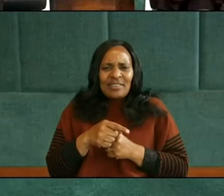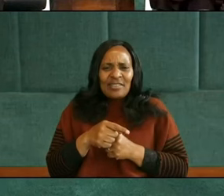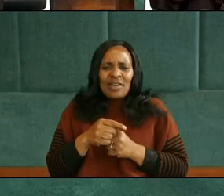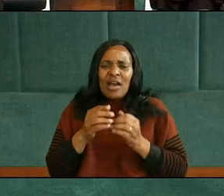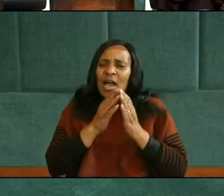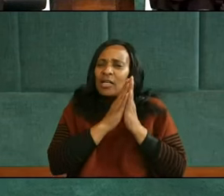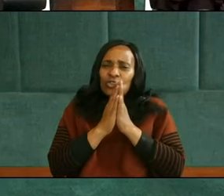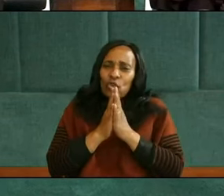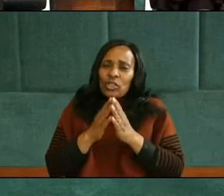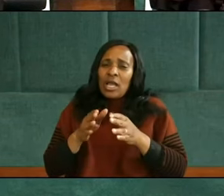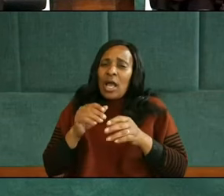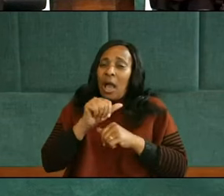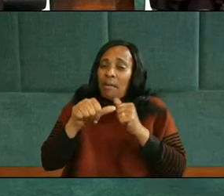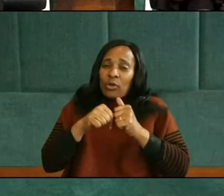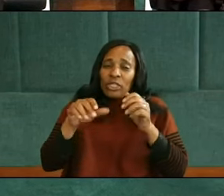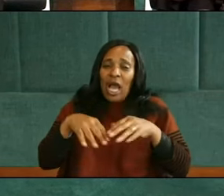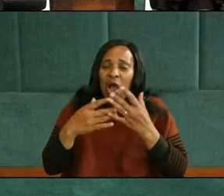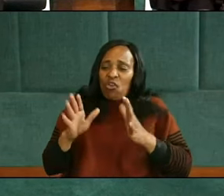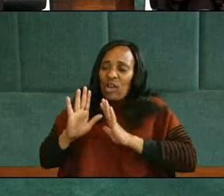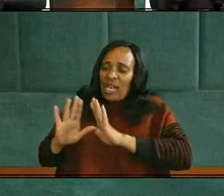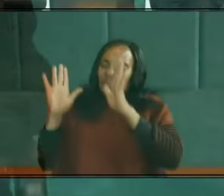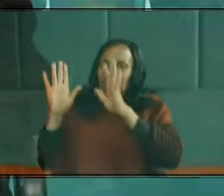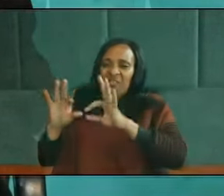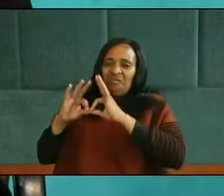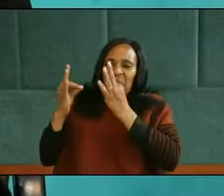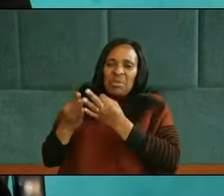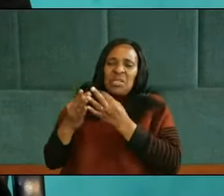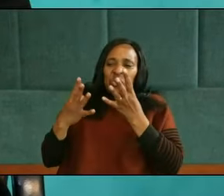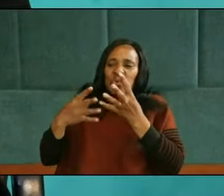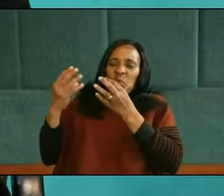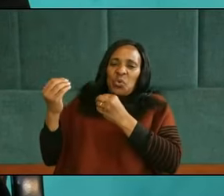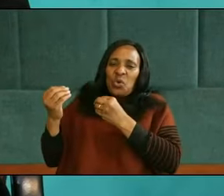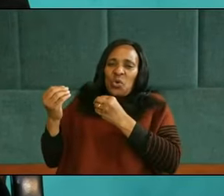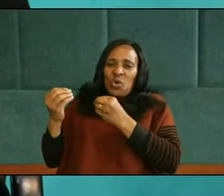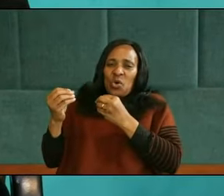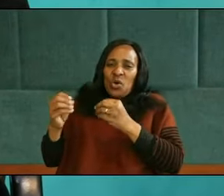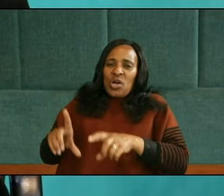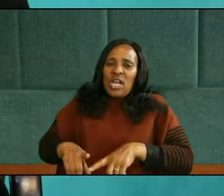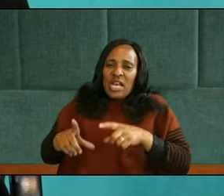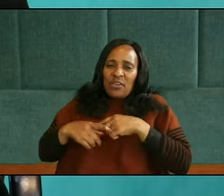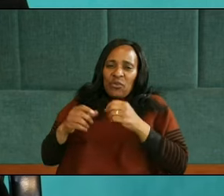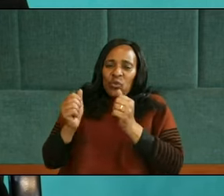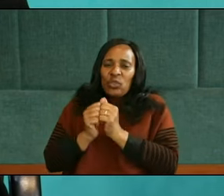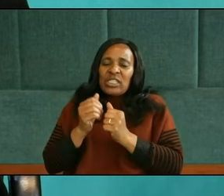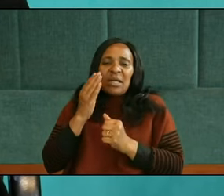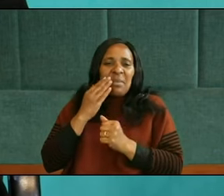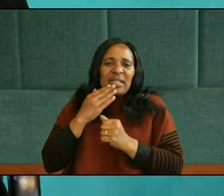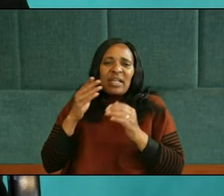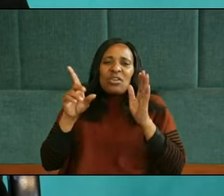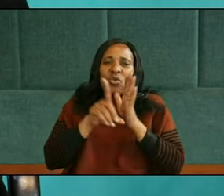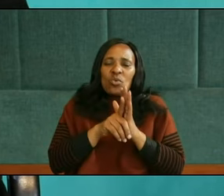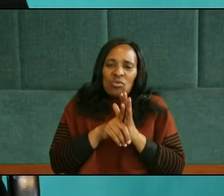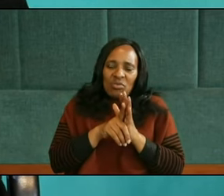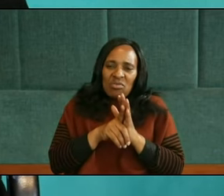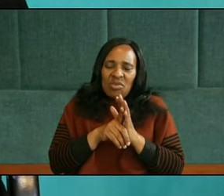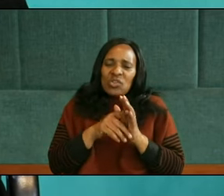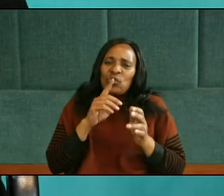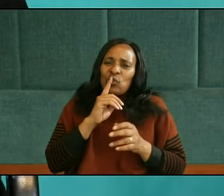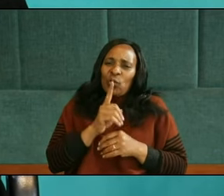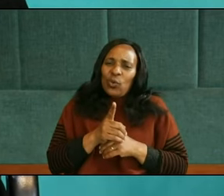a story about how she left her family to go live with the mother-in-law, yes, right? Orta, then she, yes. Yeah.